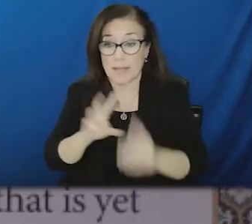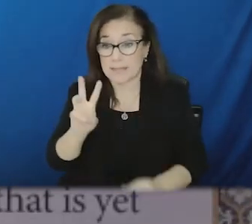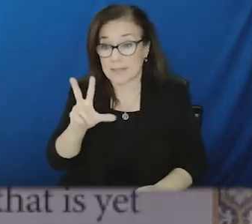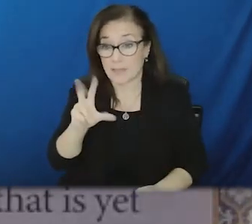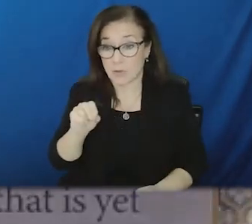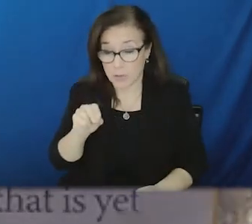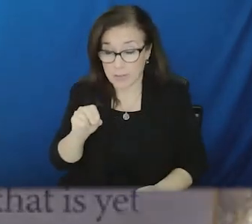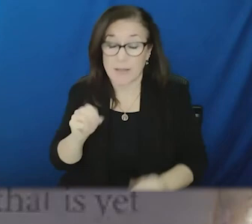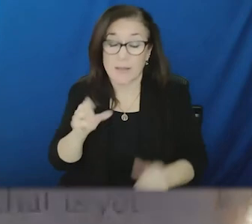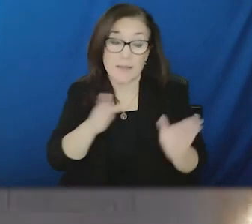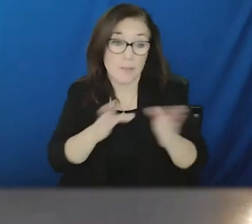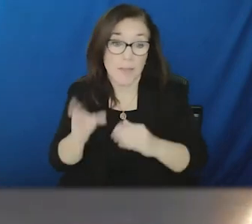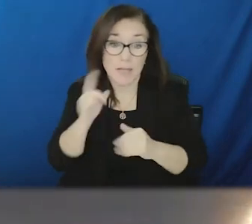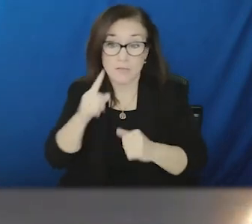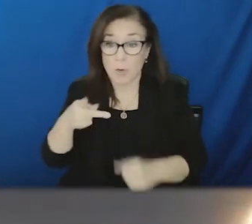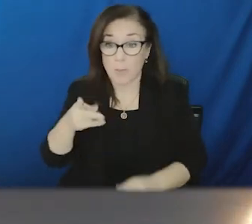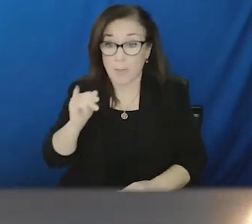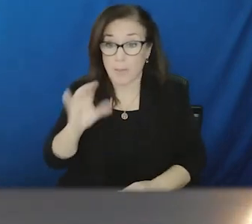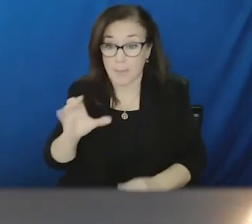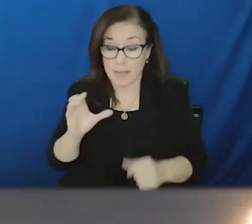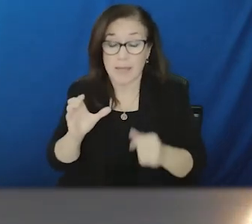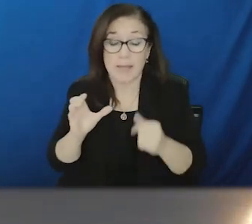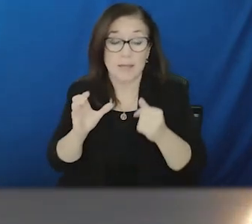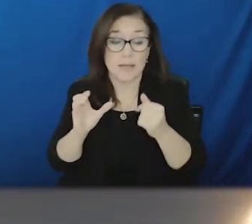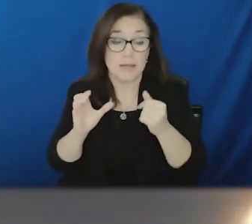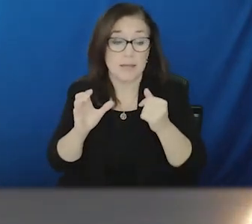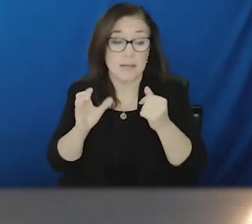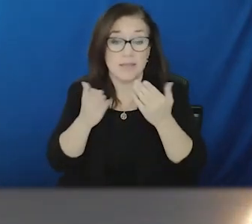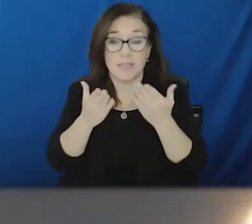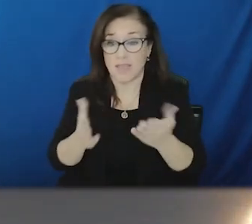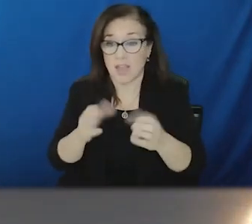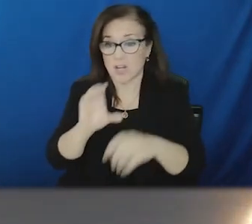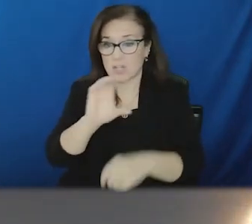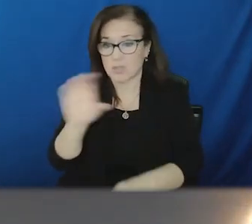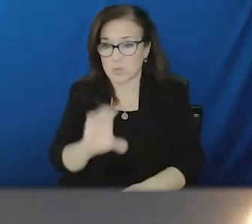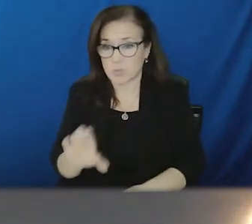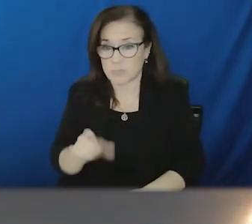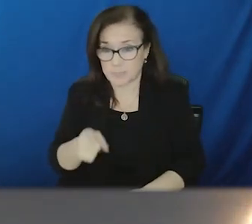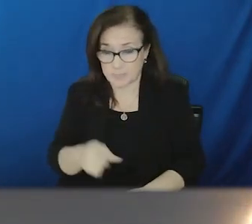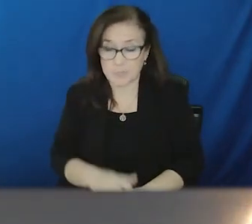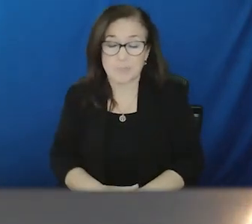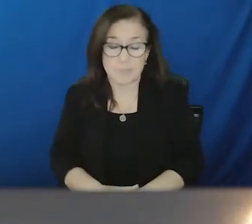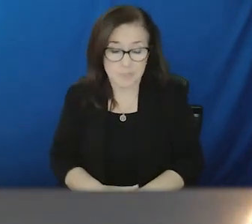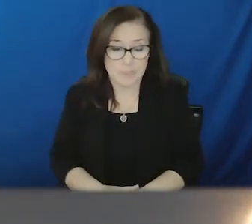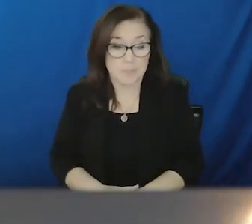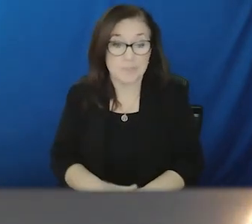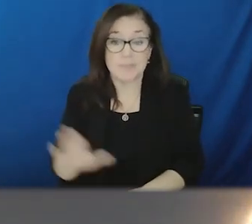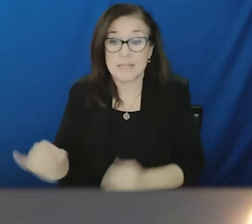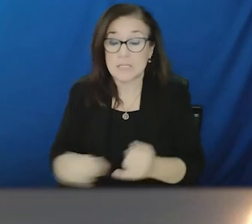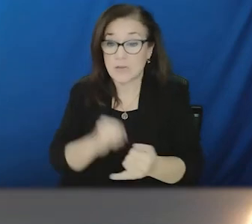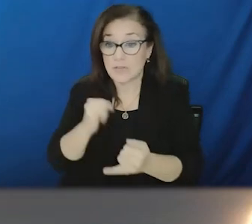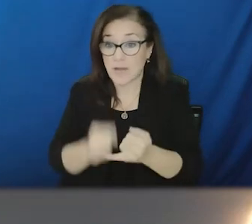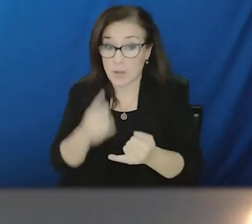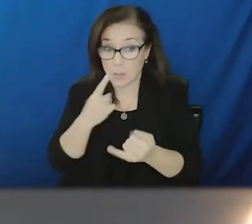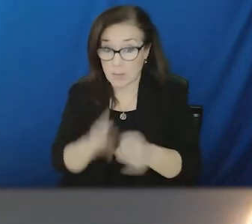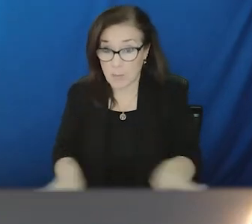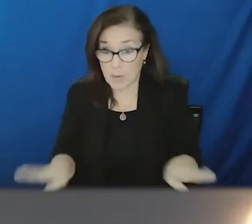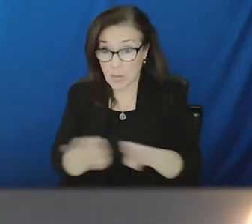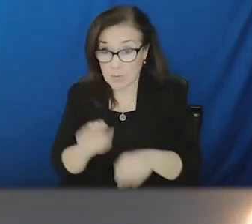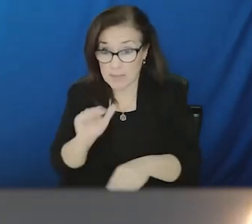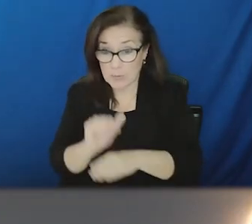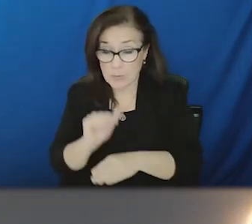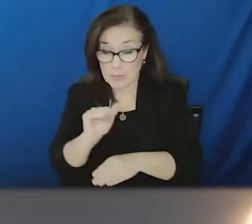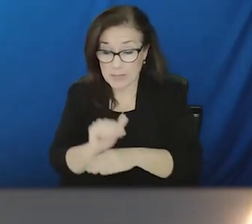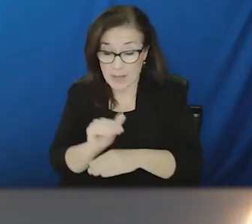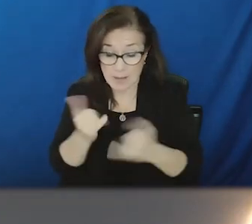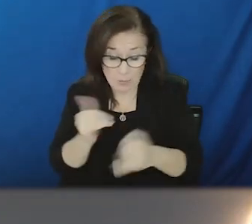public participation to be by Zoom only. So finally, as we adjourn tonight, I want to thank everyone again